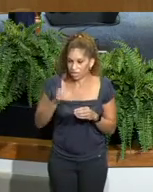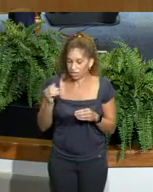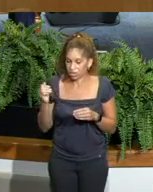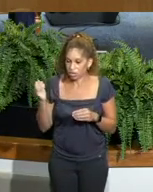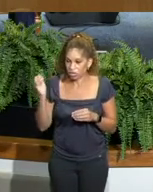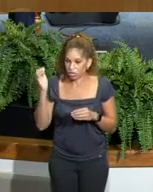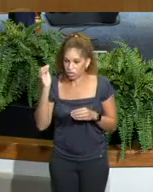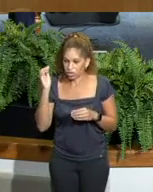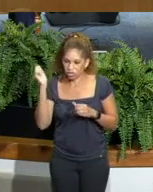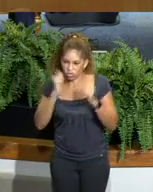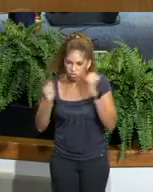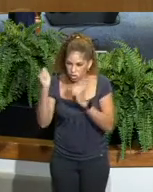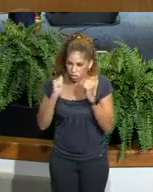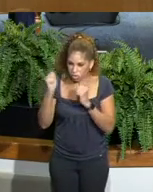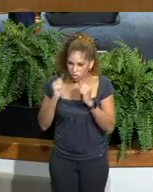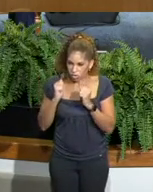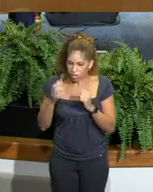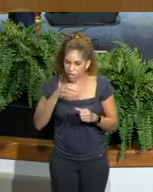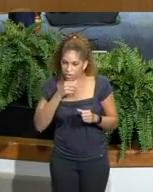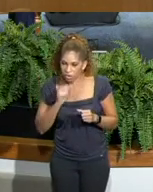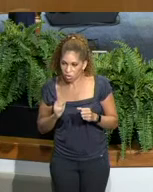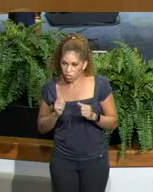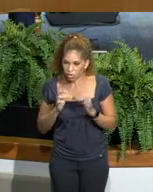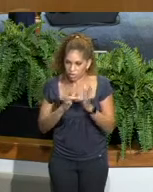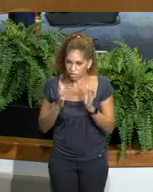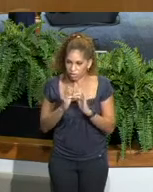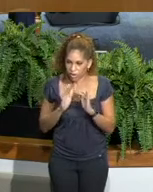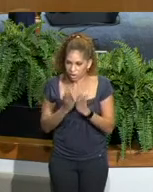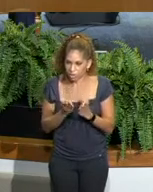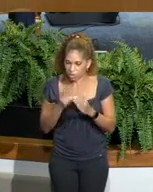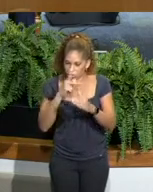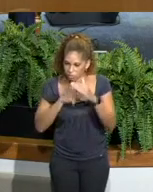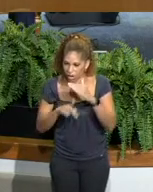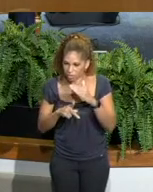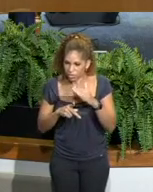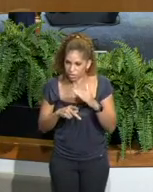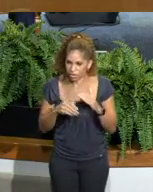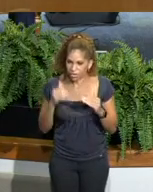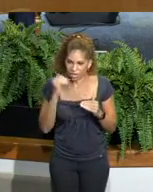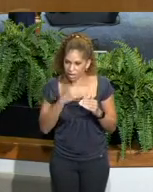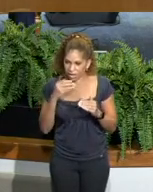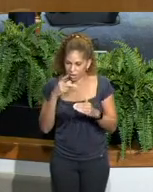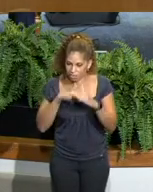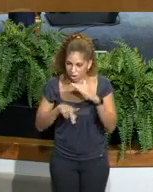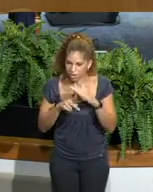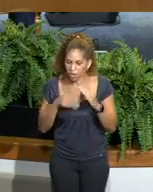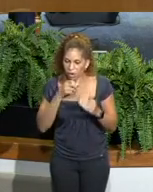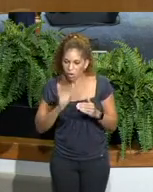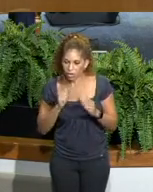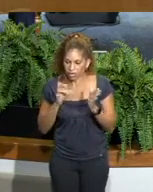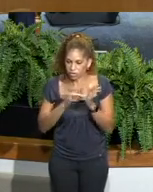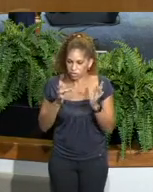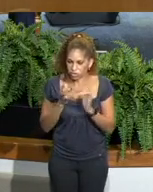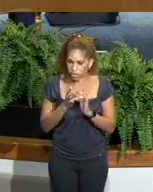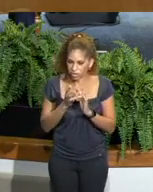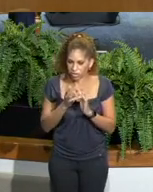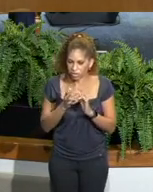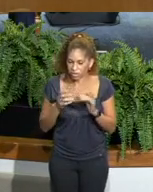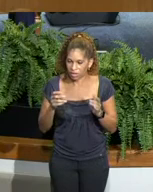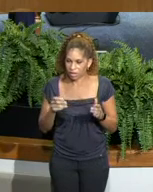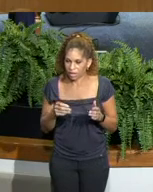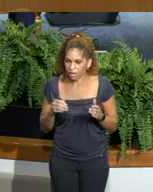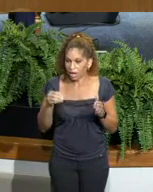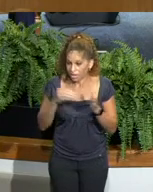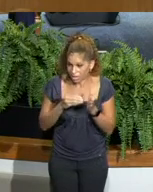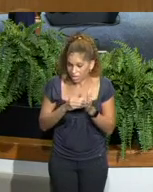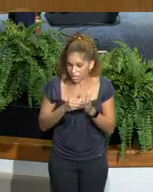as old as the biblical prophets against the false prophets, as old as Jesus versus the Pharisee, as